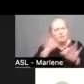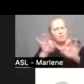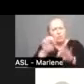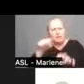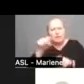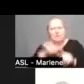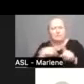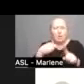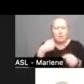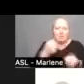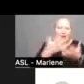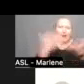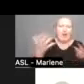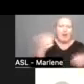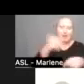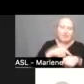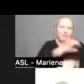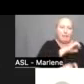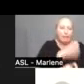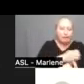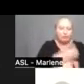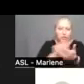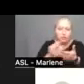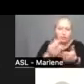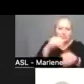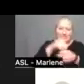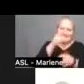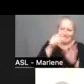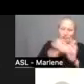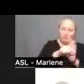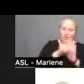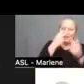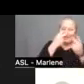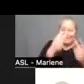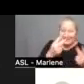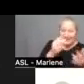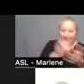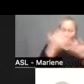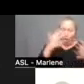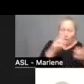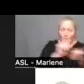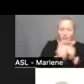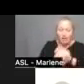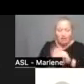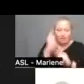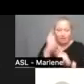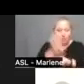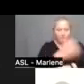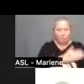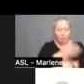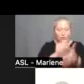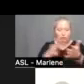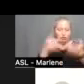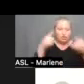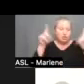we've just spent a lot of time and energy and resources in sixth grade and so seeing that already translate into improve student achievement i think is